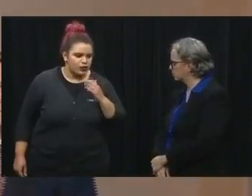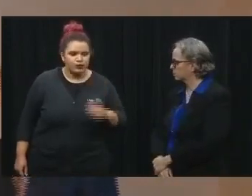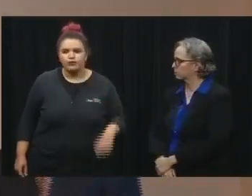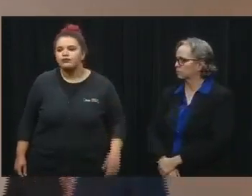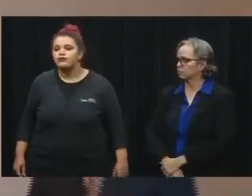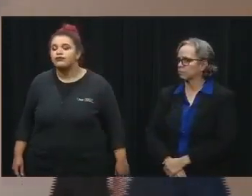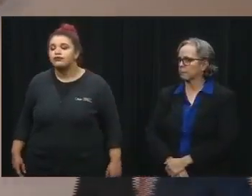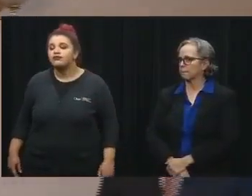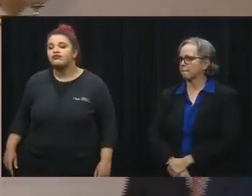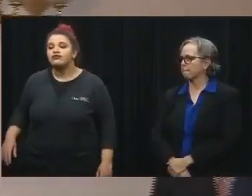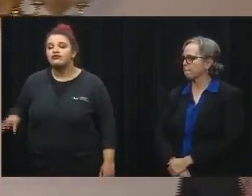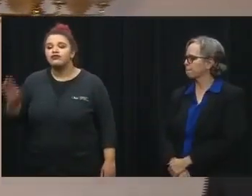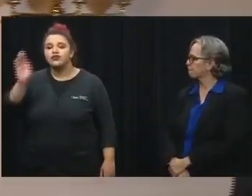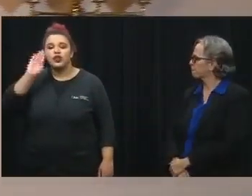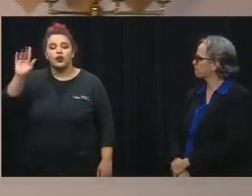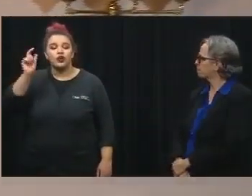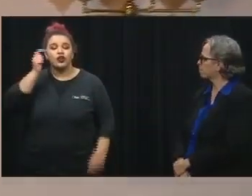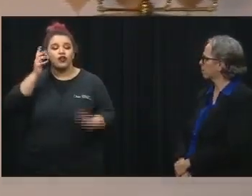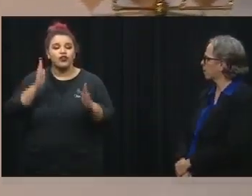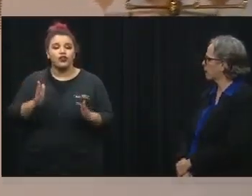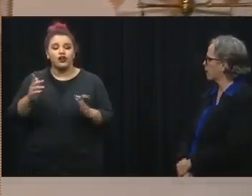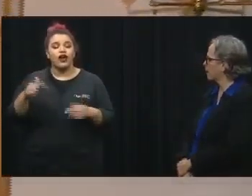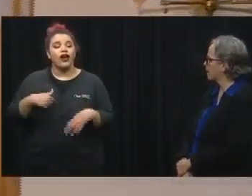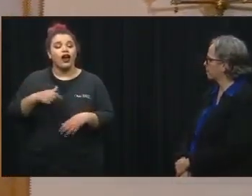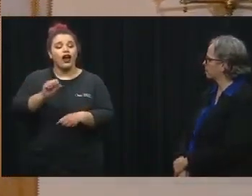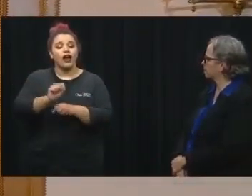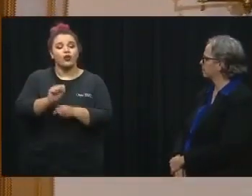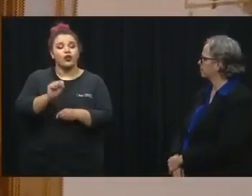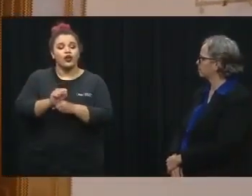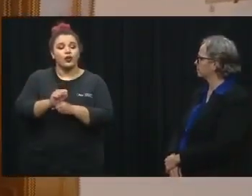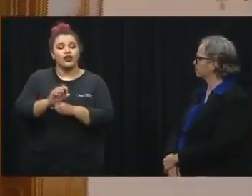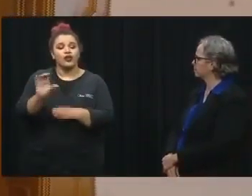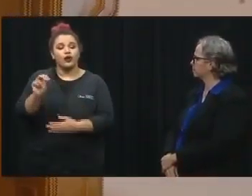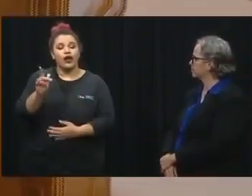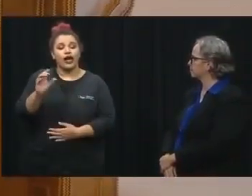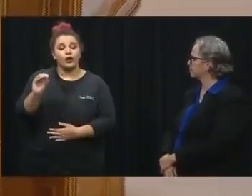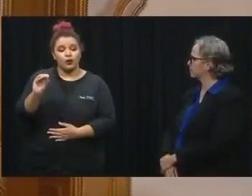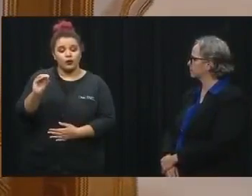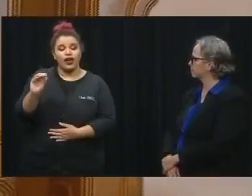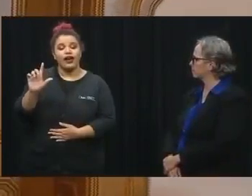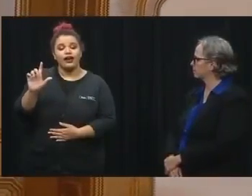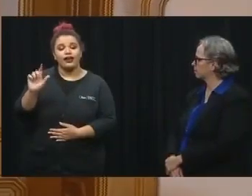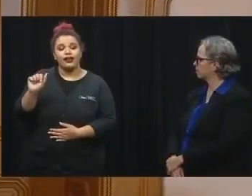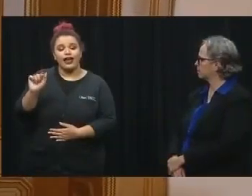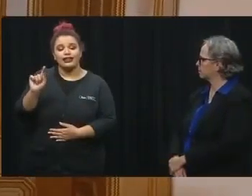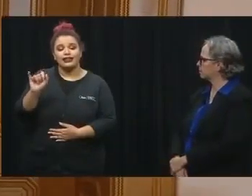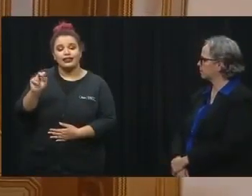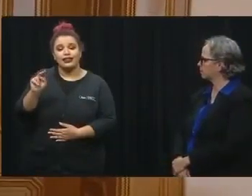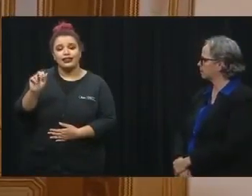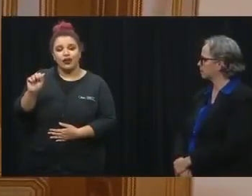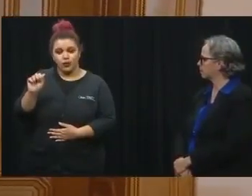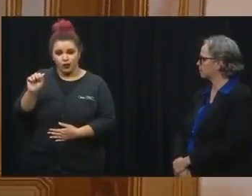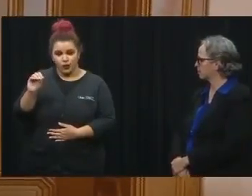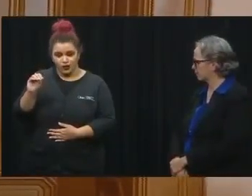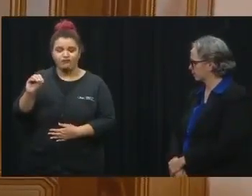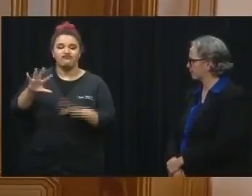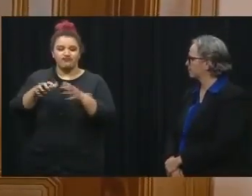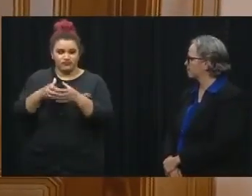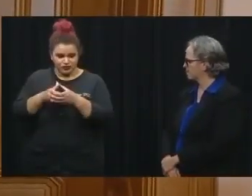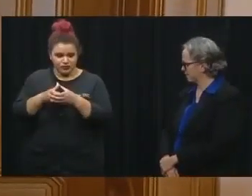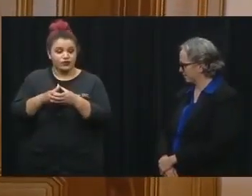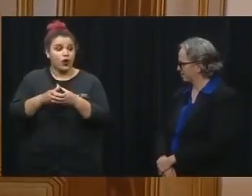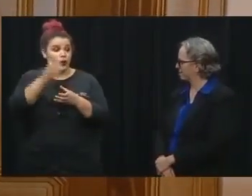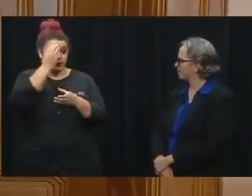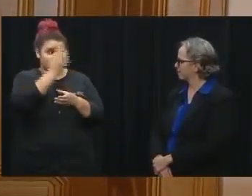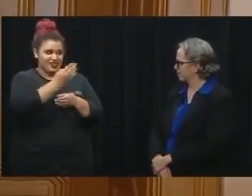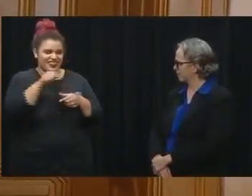Governor, Luis Gill with Ohio Latino TV. And one of the questions I have, and oh, by the way, this is the